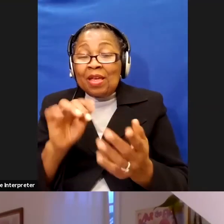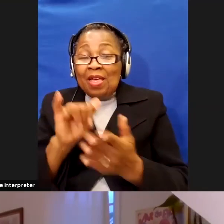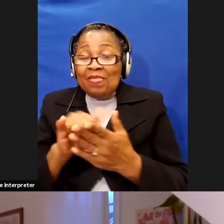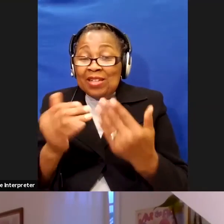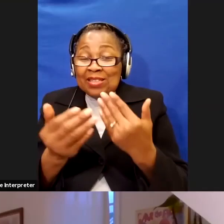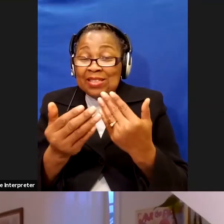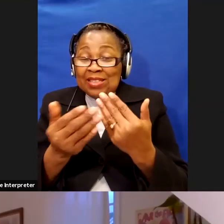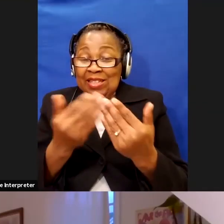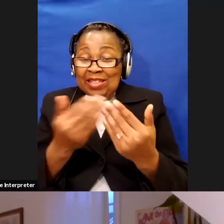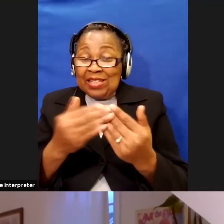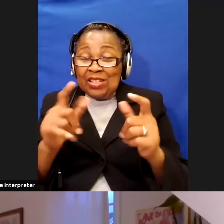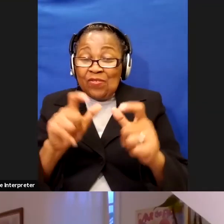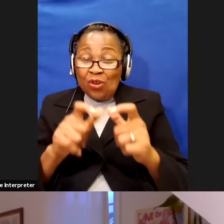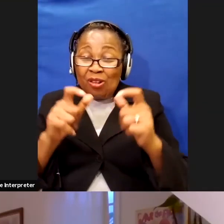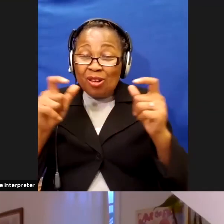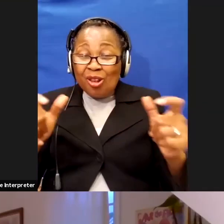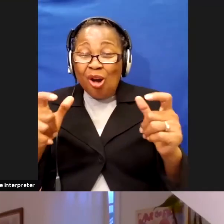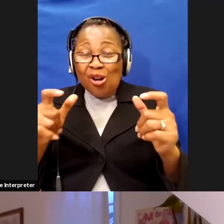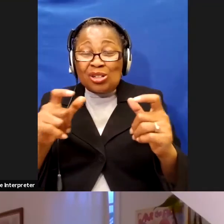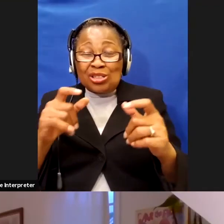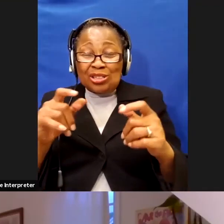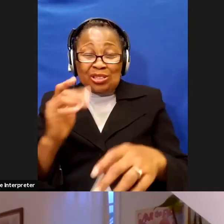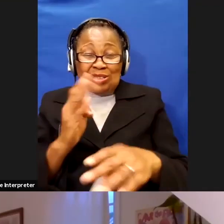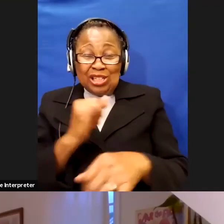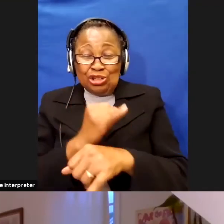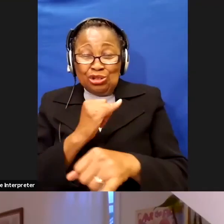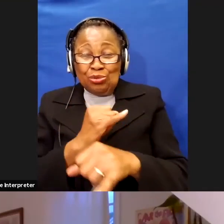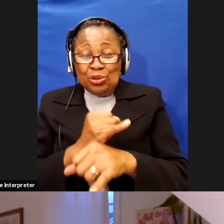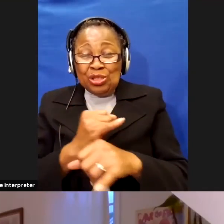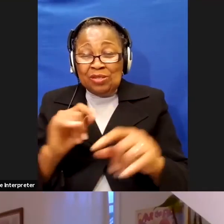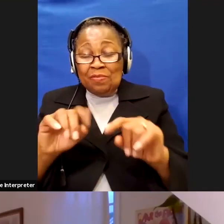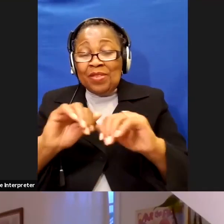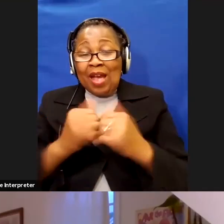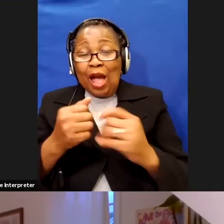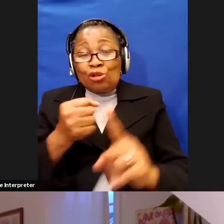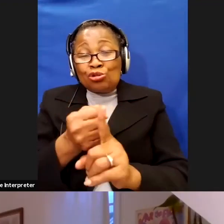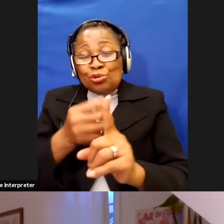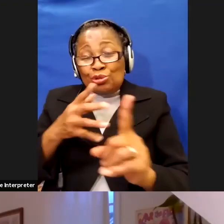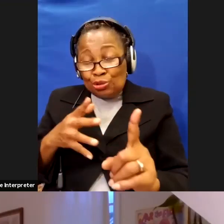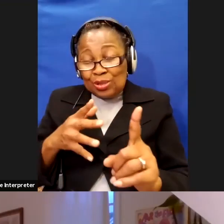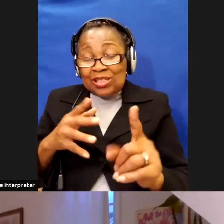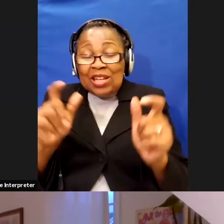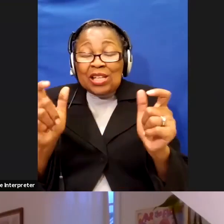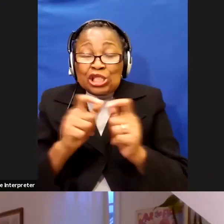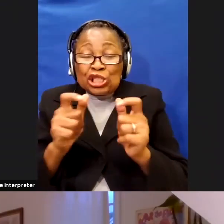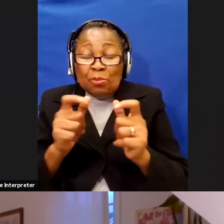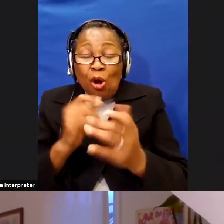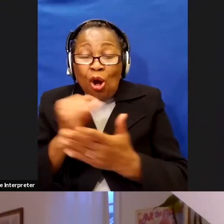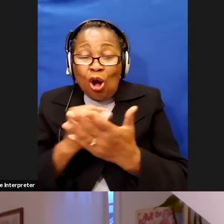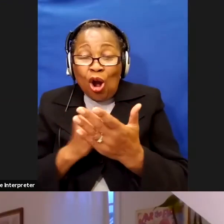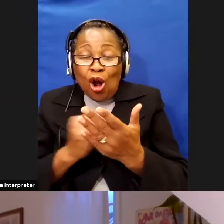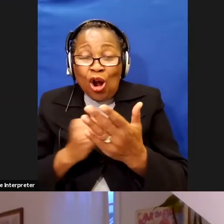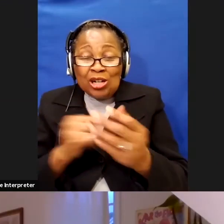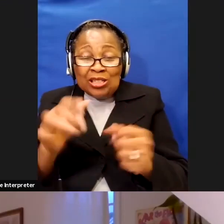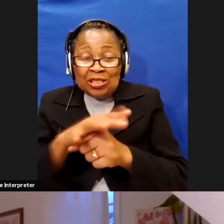large institutions like art museums and theaters. Do you have any advice to increase the accessibility in small art spaces that might not have the same resources